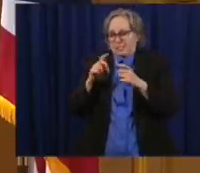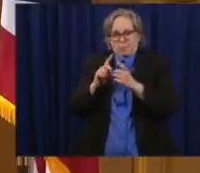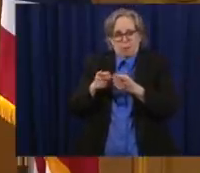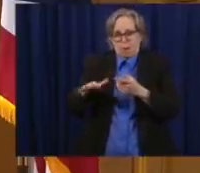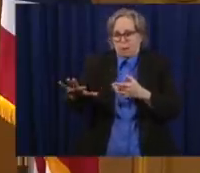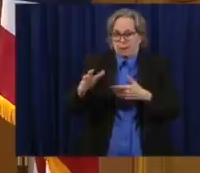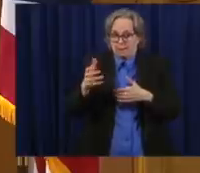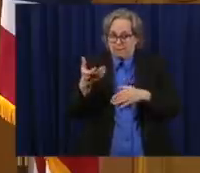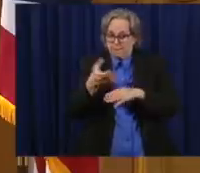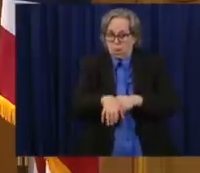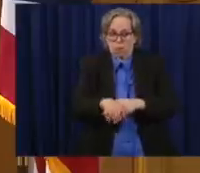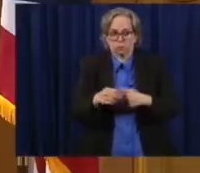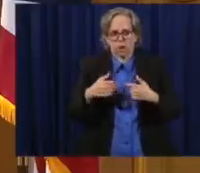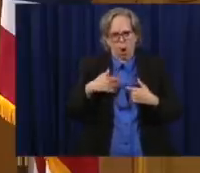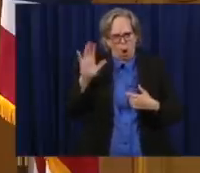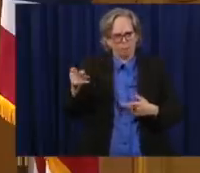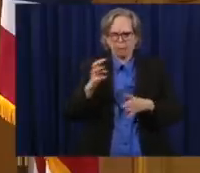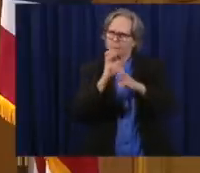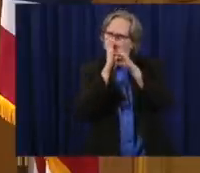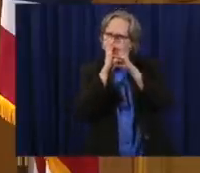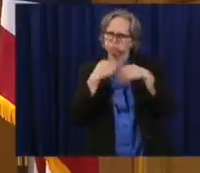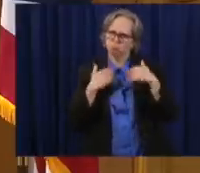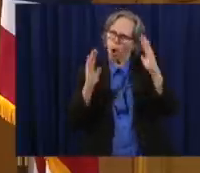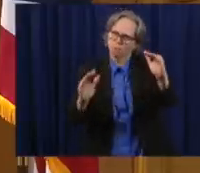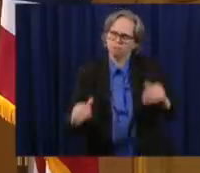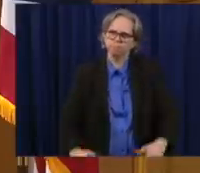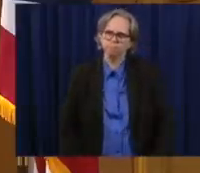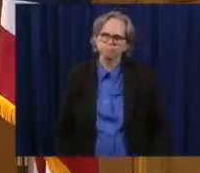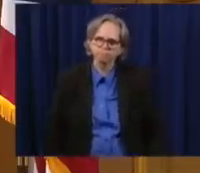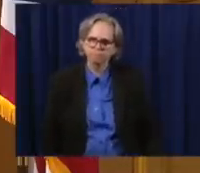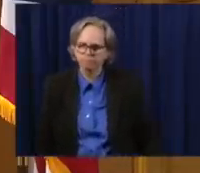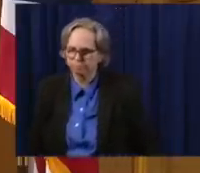in a very reasonable way. So. Thank you very much.